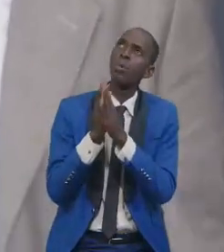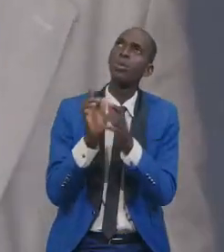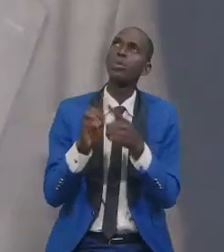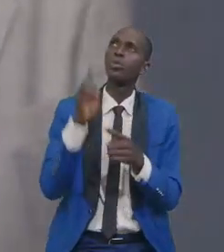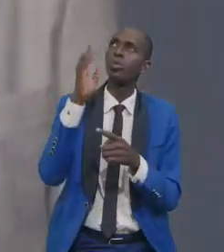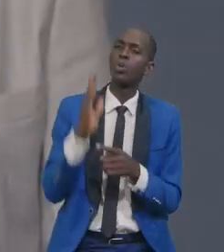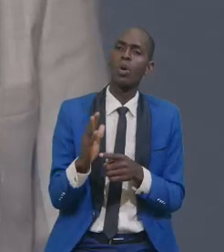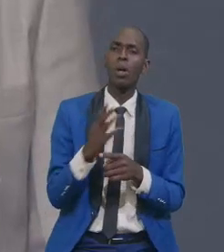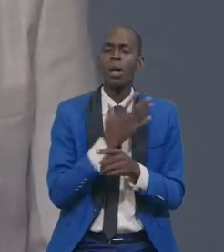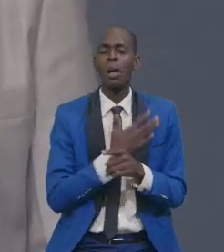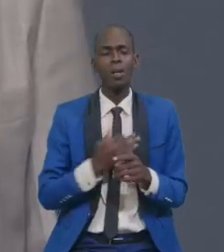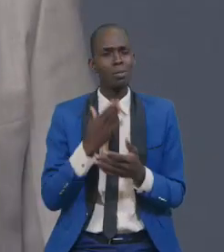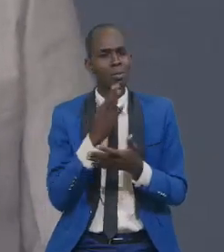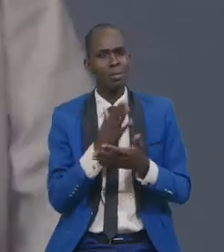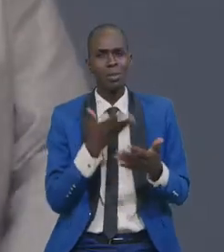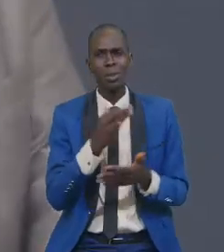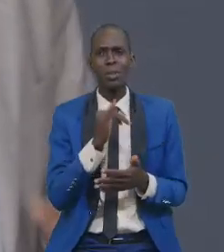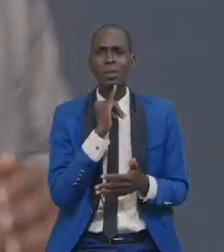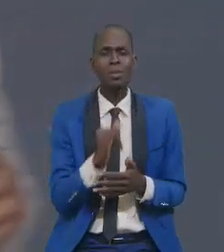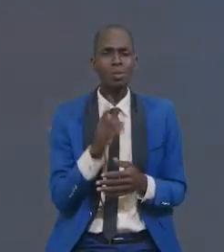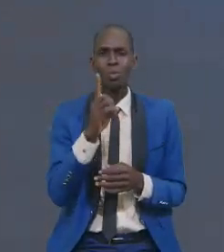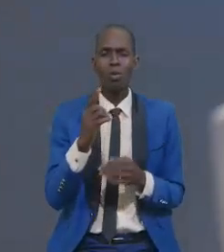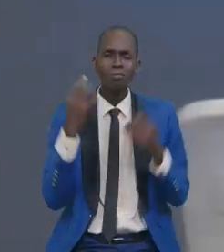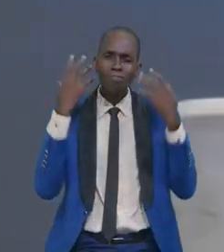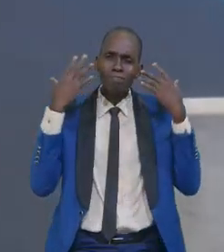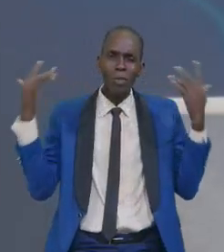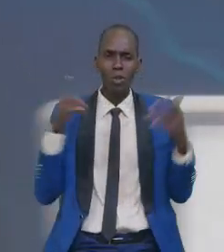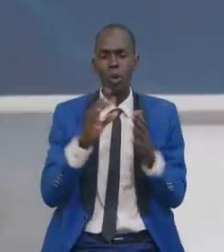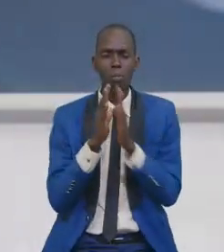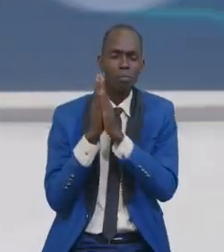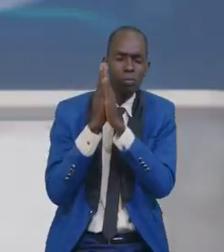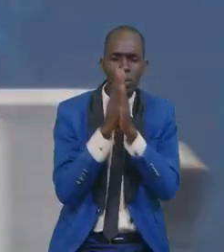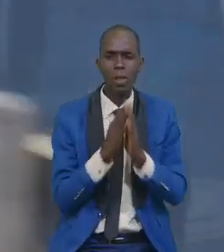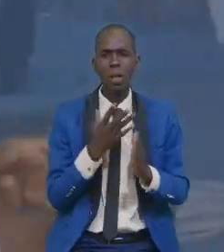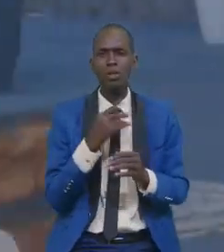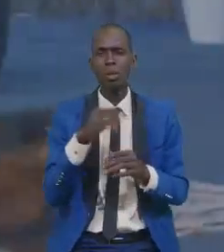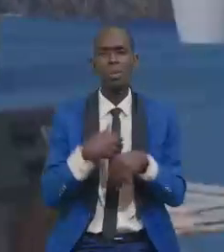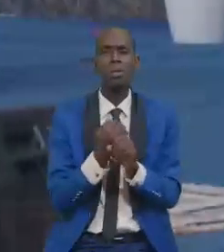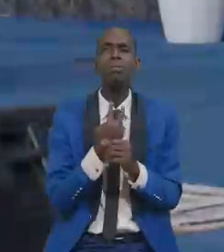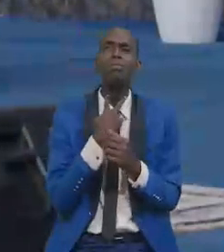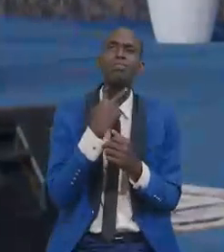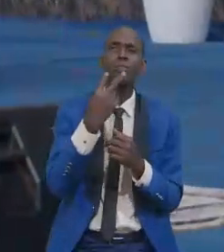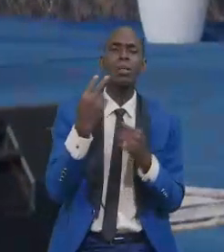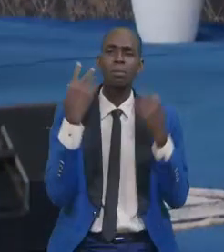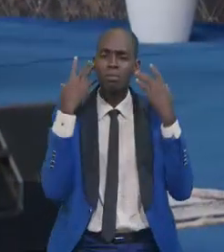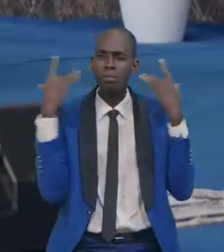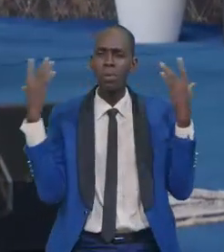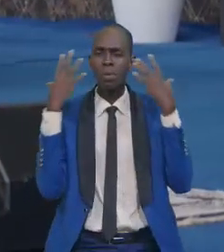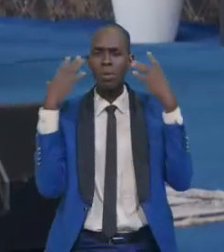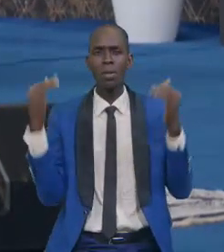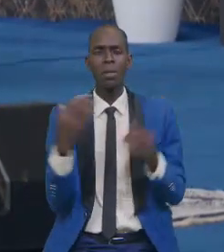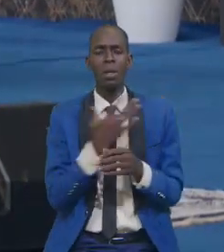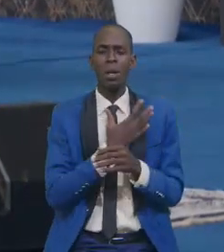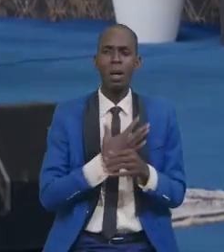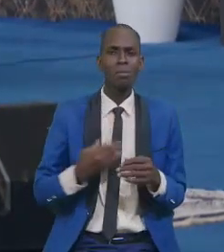that extraneous noise that is coming. And there is that strange noise that is coming. And